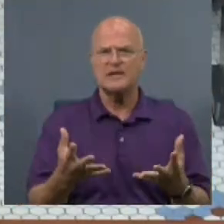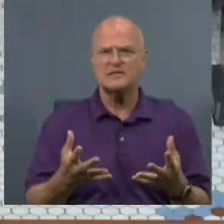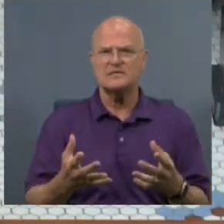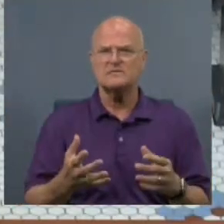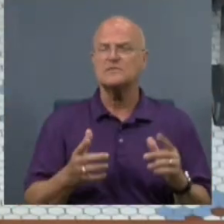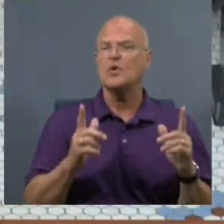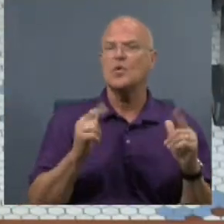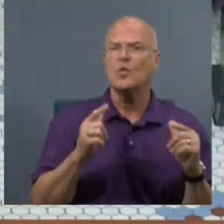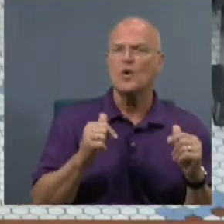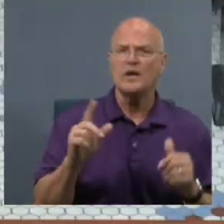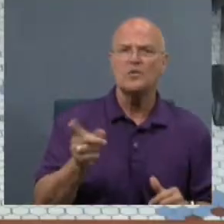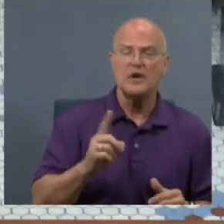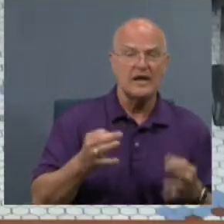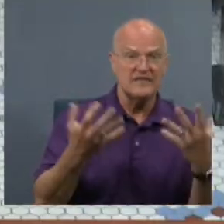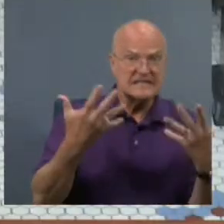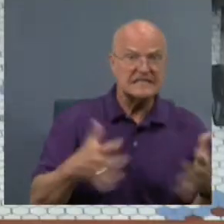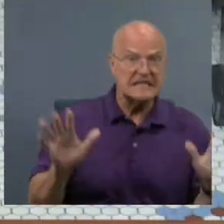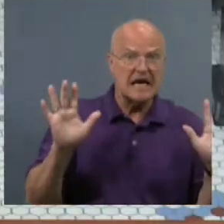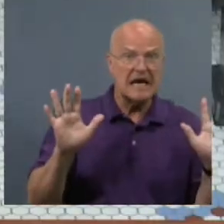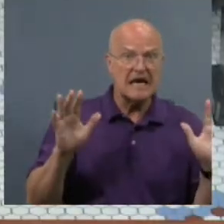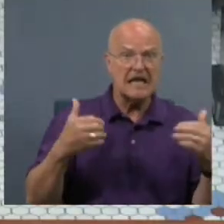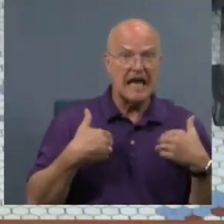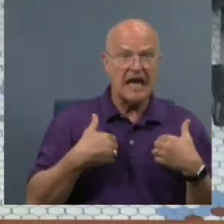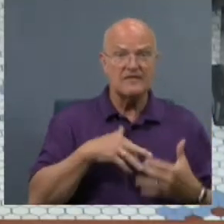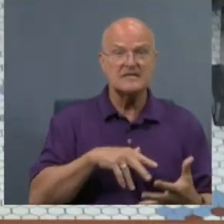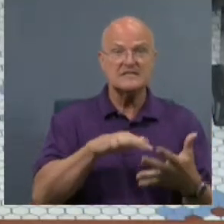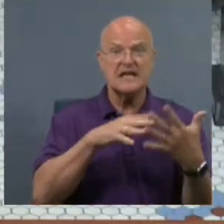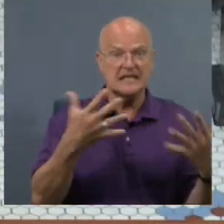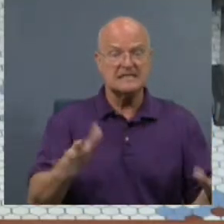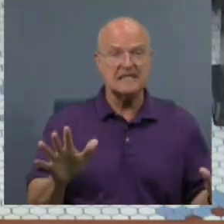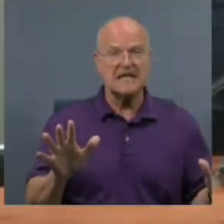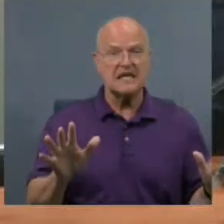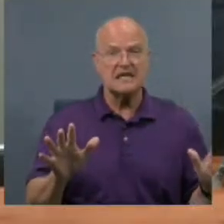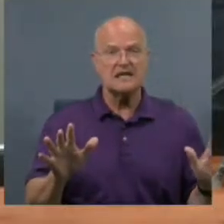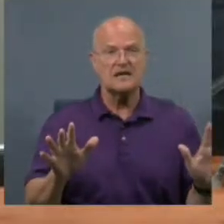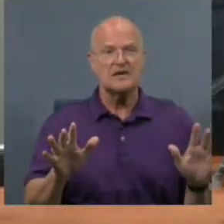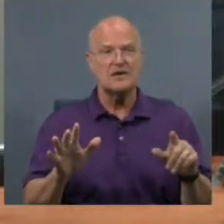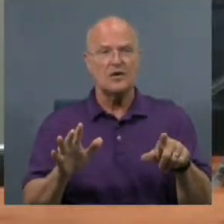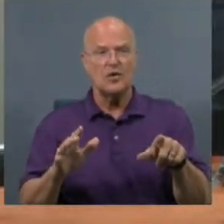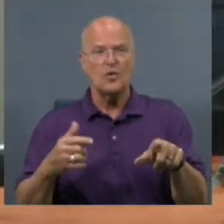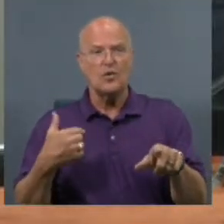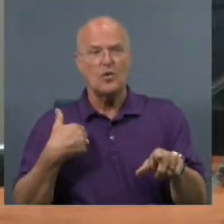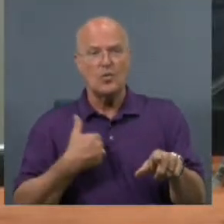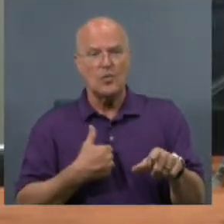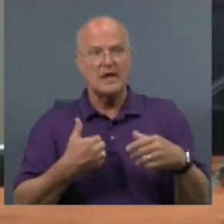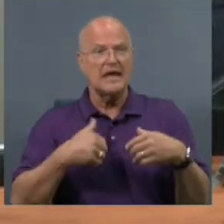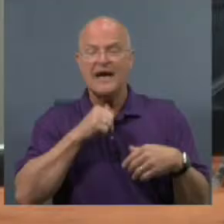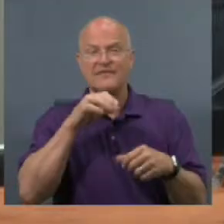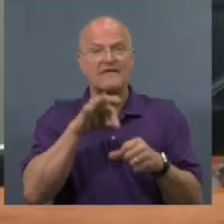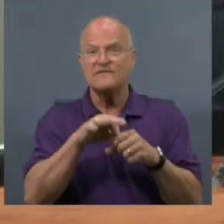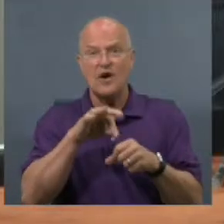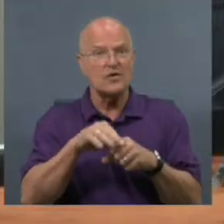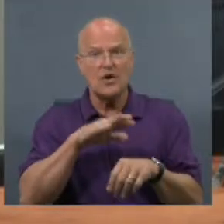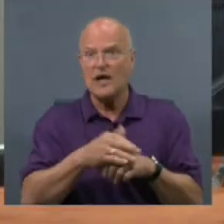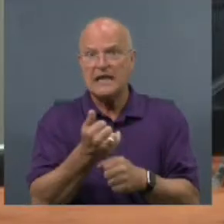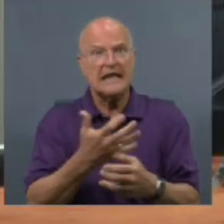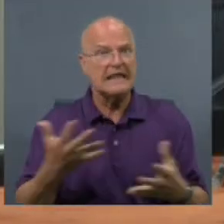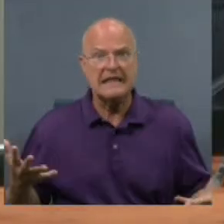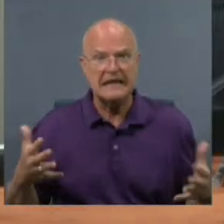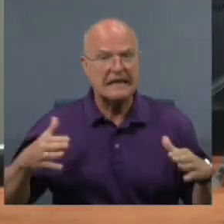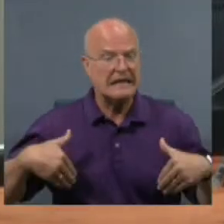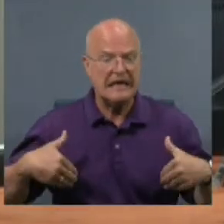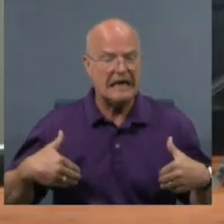information. When can we get it? If it's done, if they have a study that's done. Well, we haven't even voted on anything or